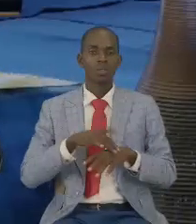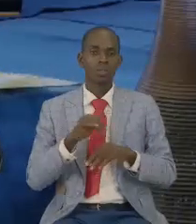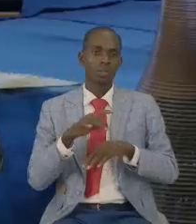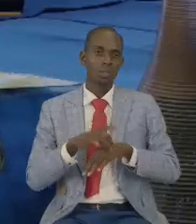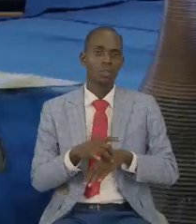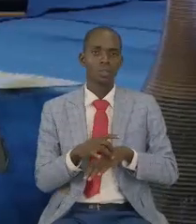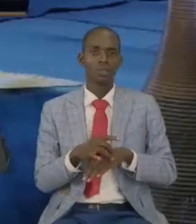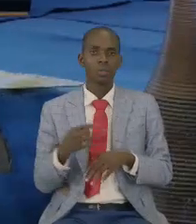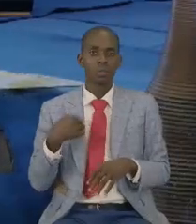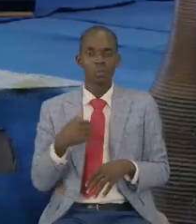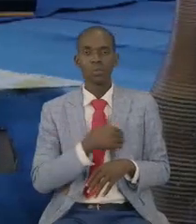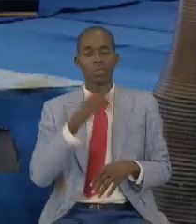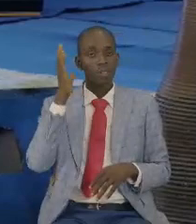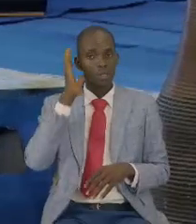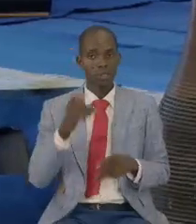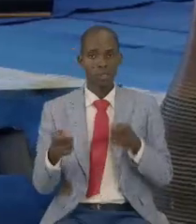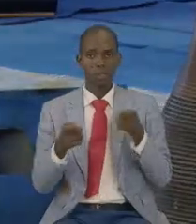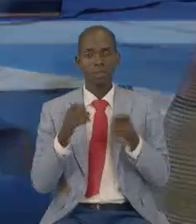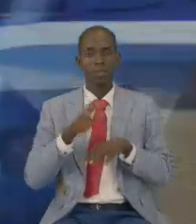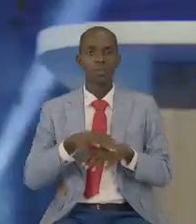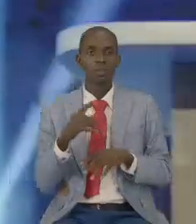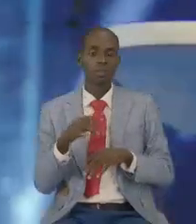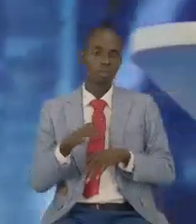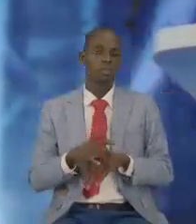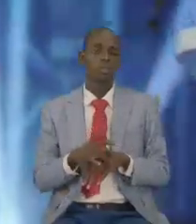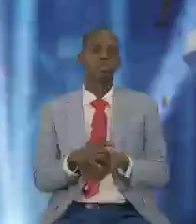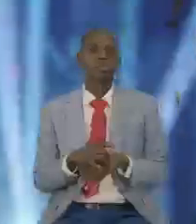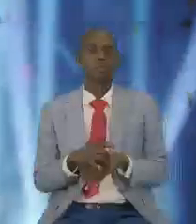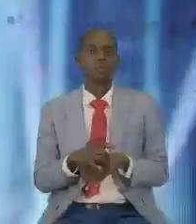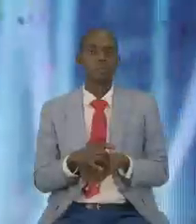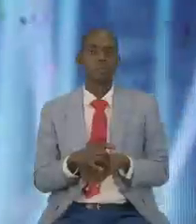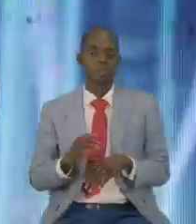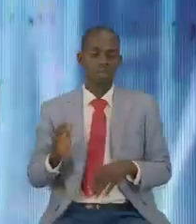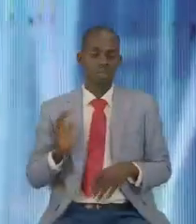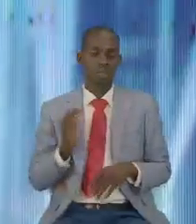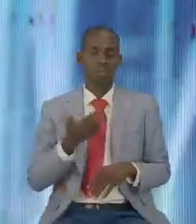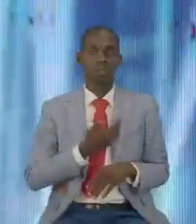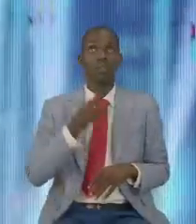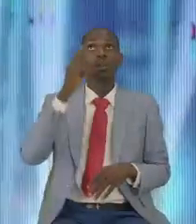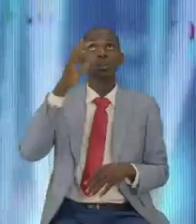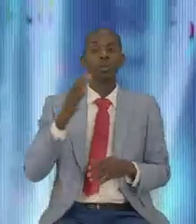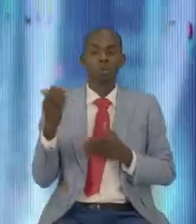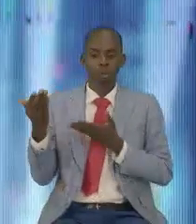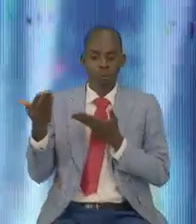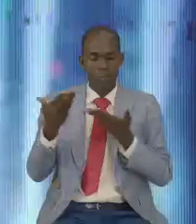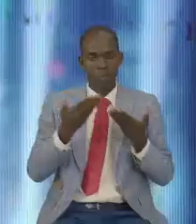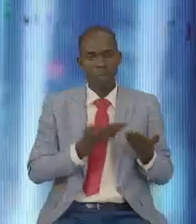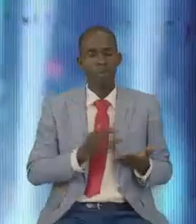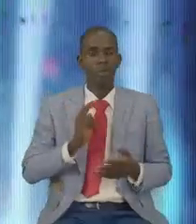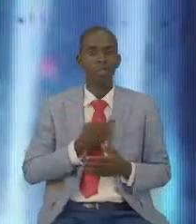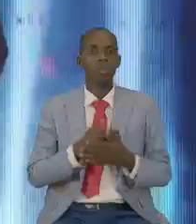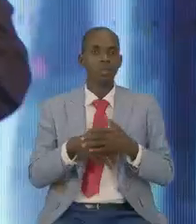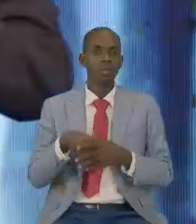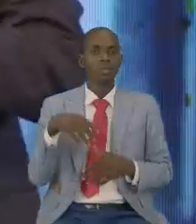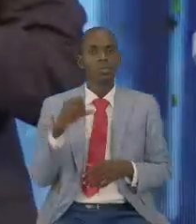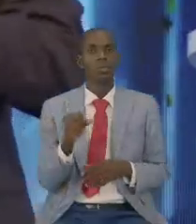the earth as God brings us out of captivity even tonight.